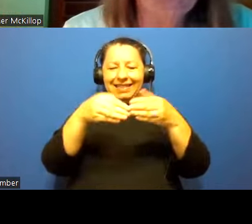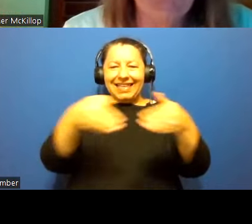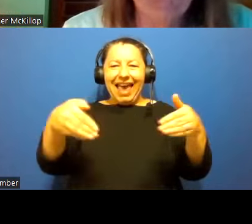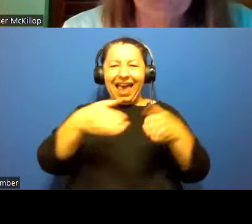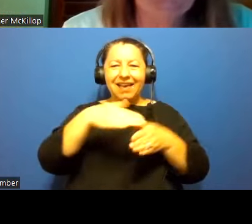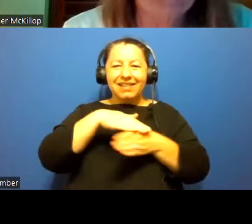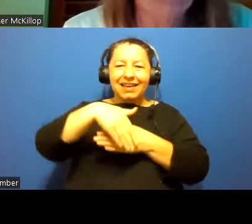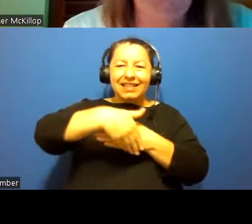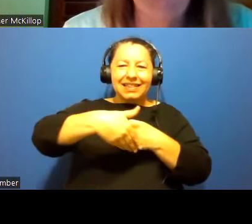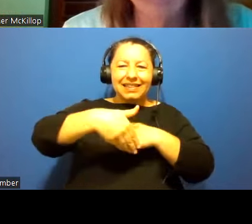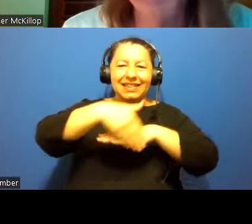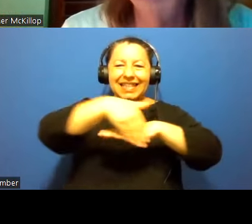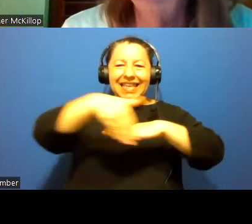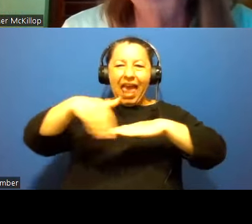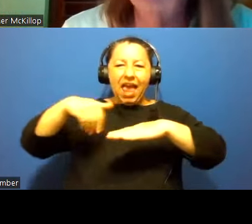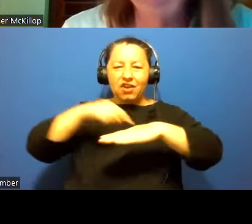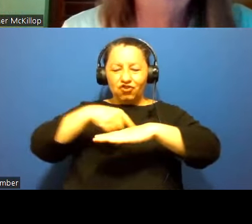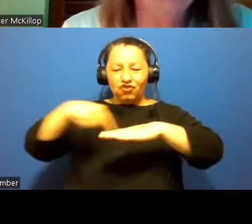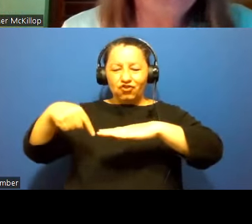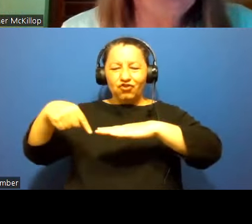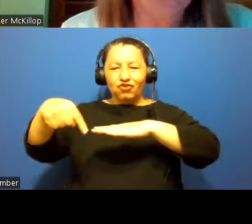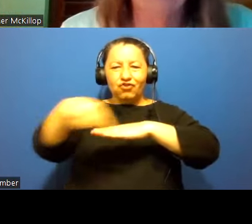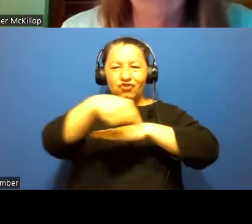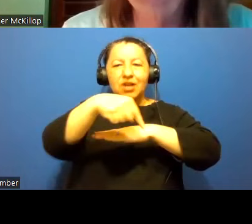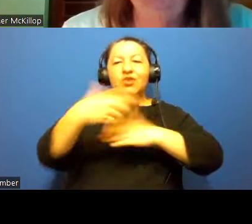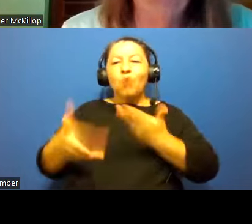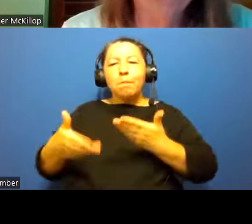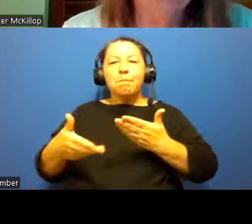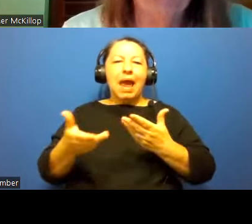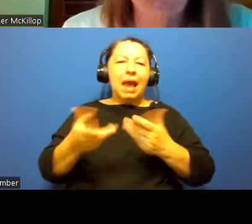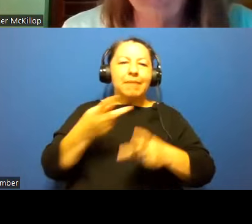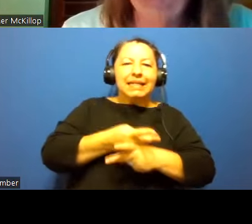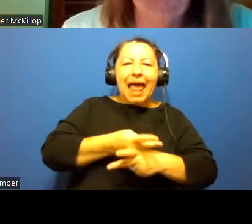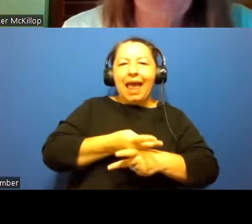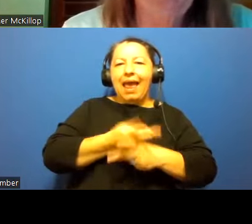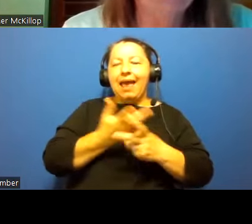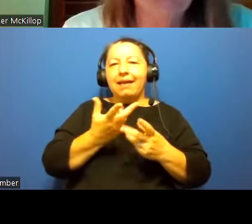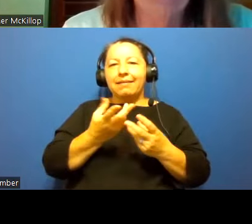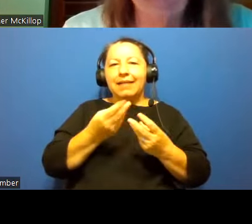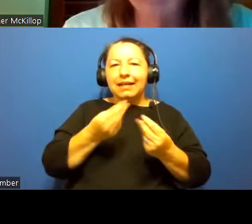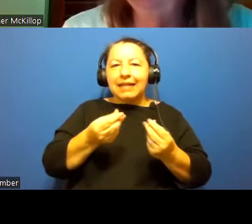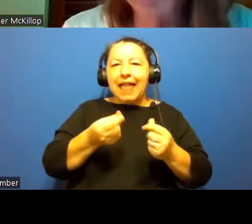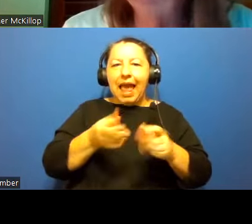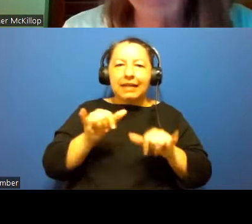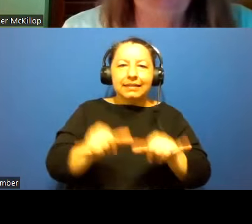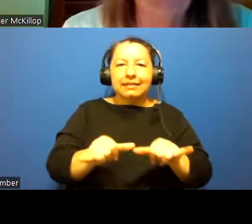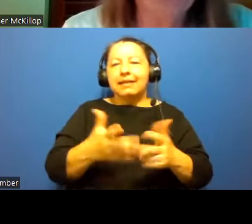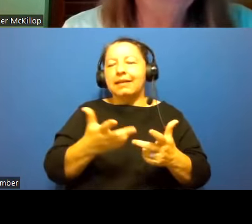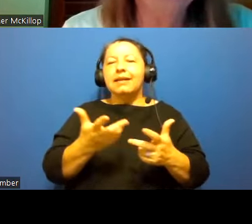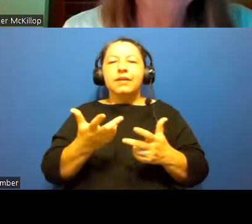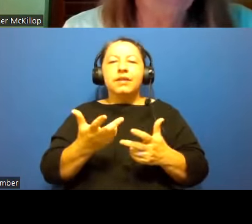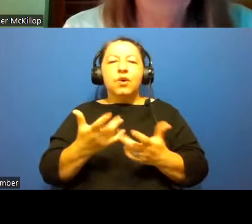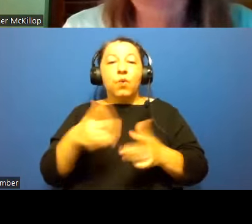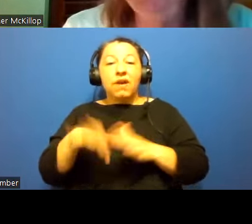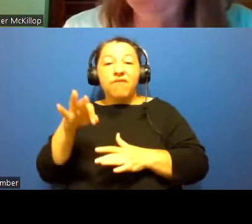retaining, but they certainly defined the edge of the yard for Saltworks, because we find artifacts inside and firm